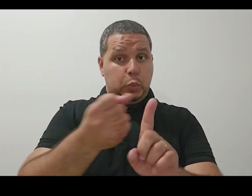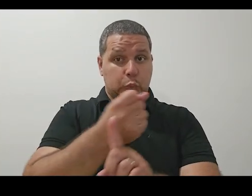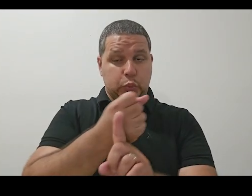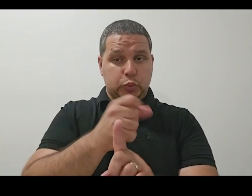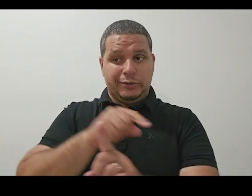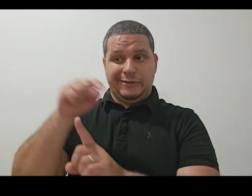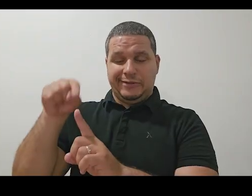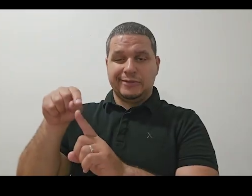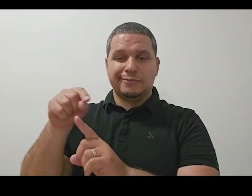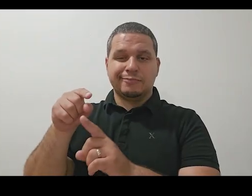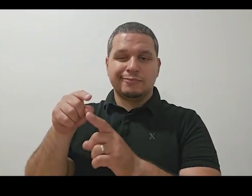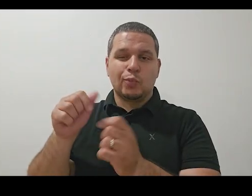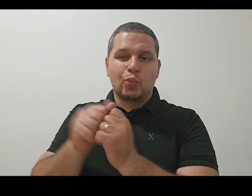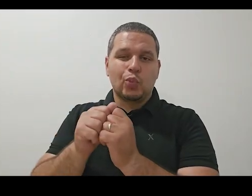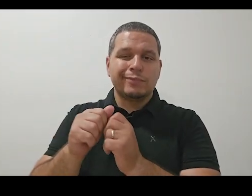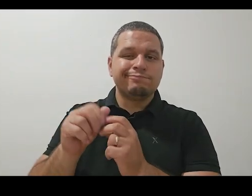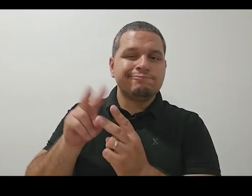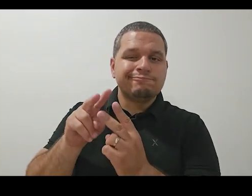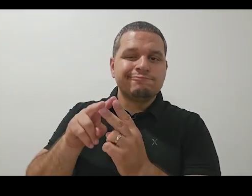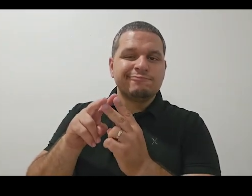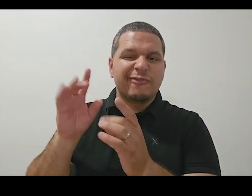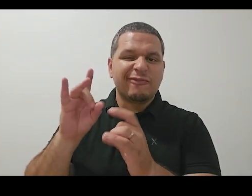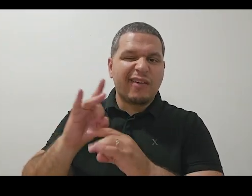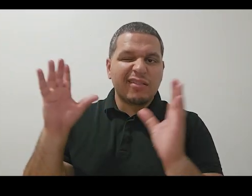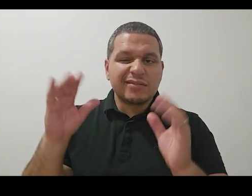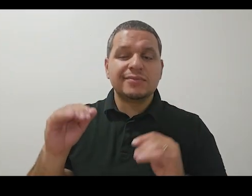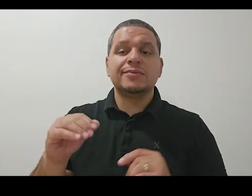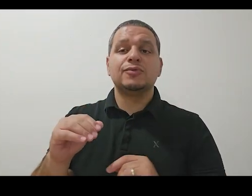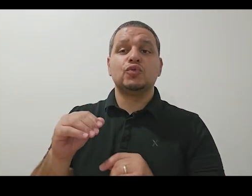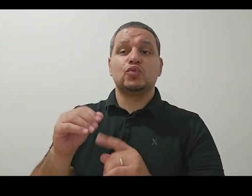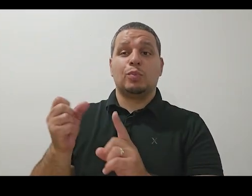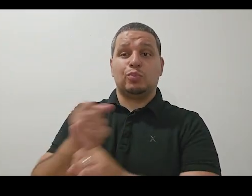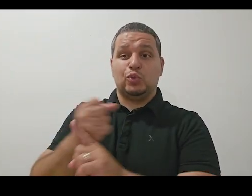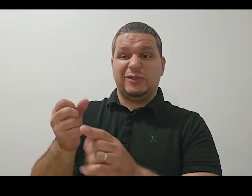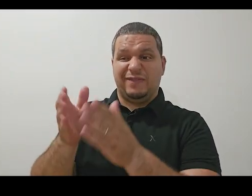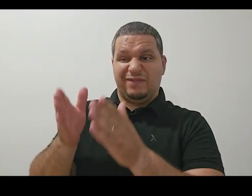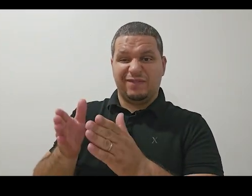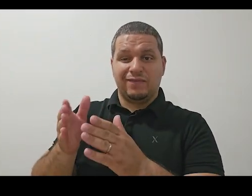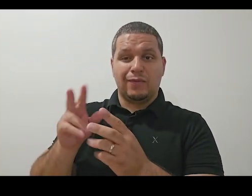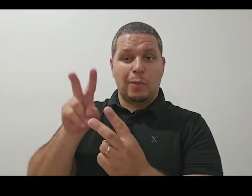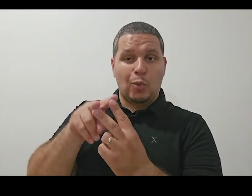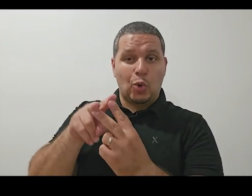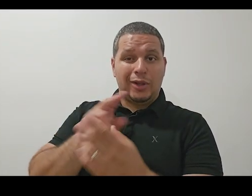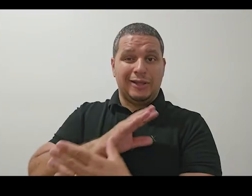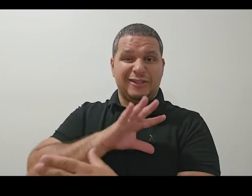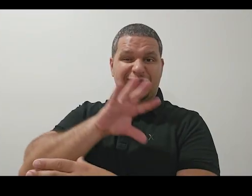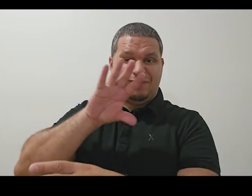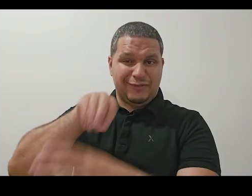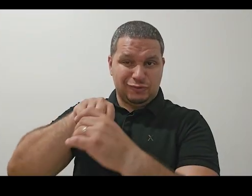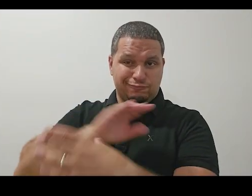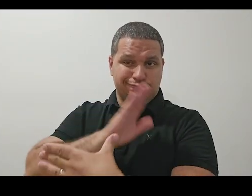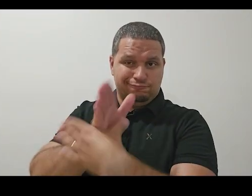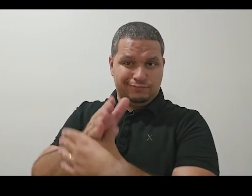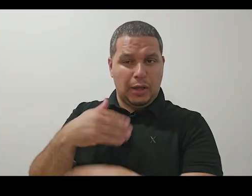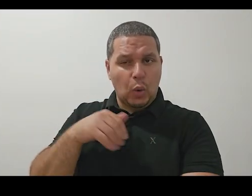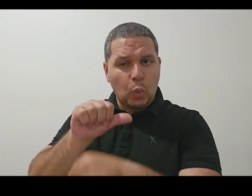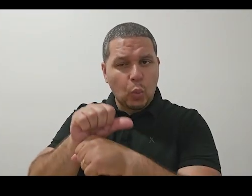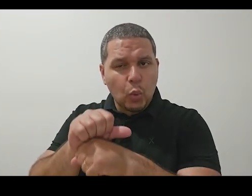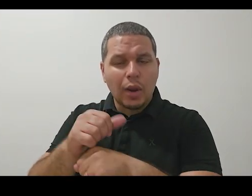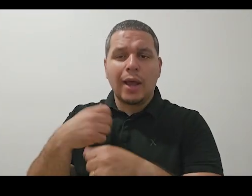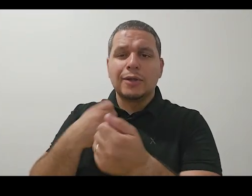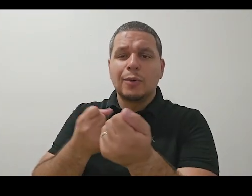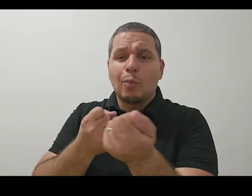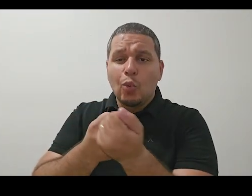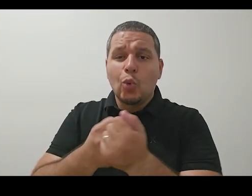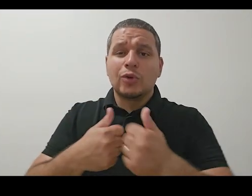partner violence. So the abusive partner intervention. I've worked and supported survivors